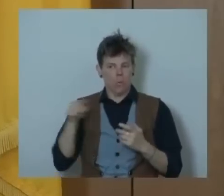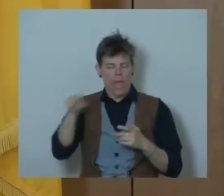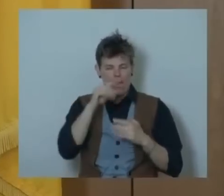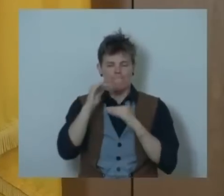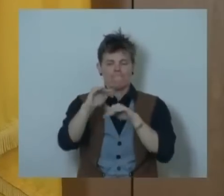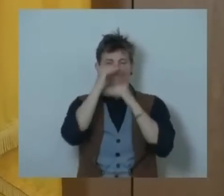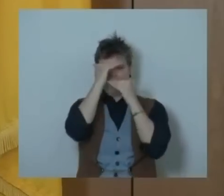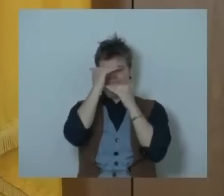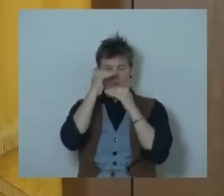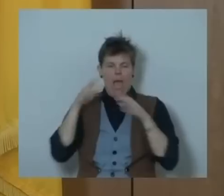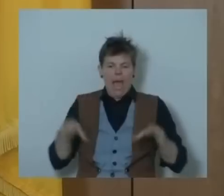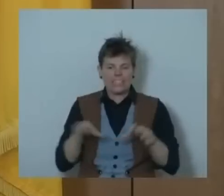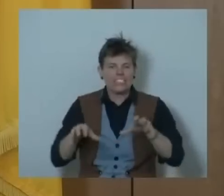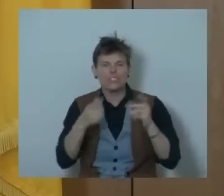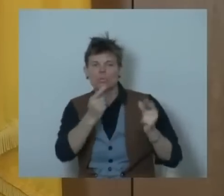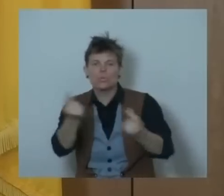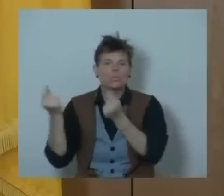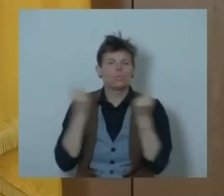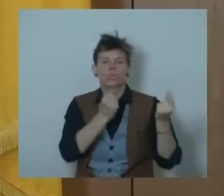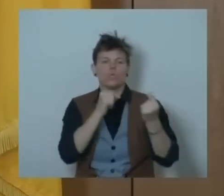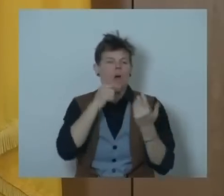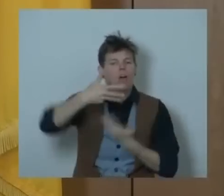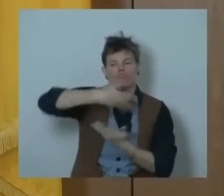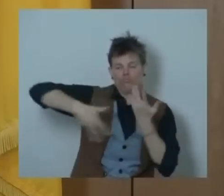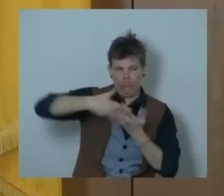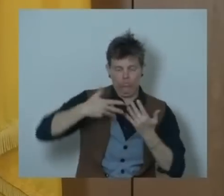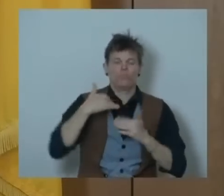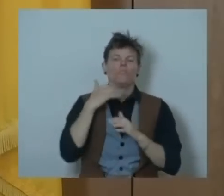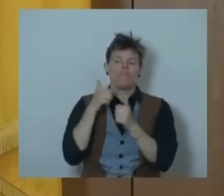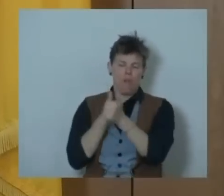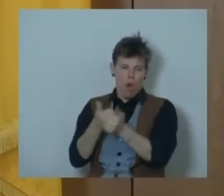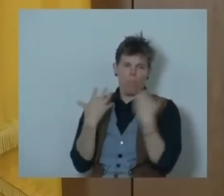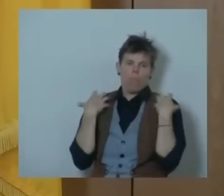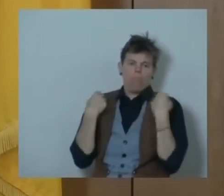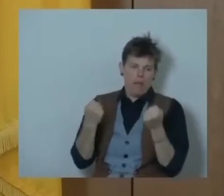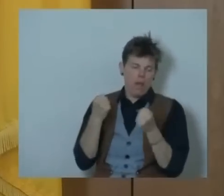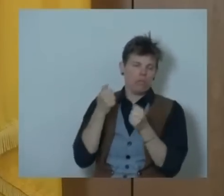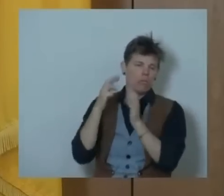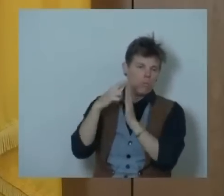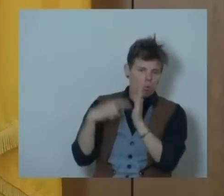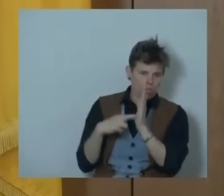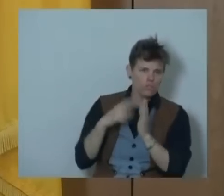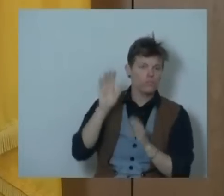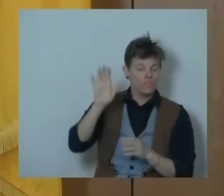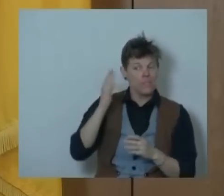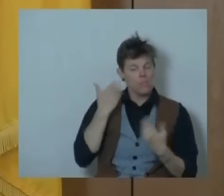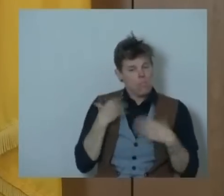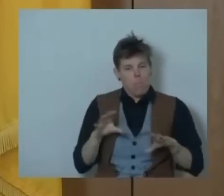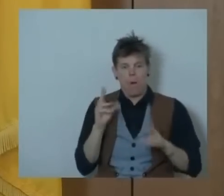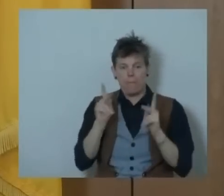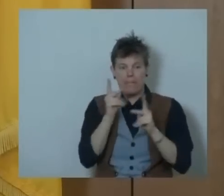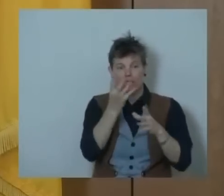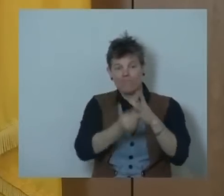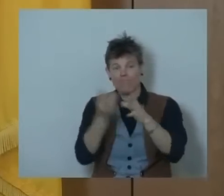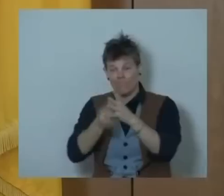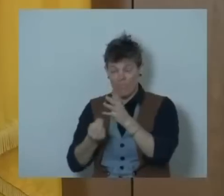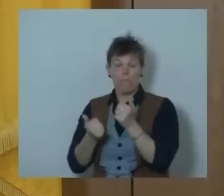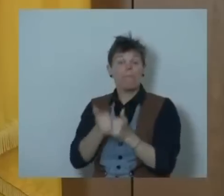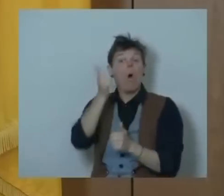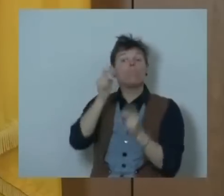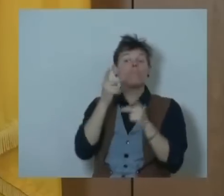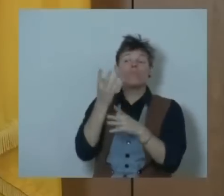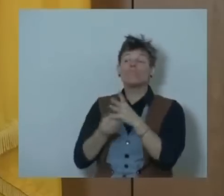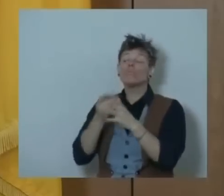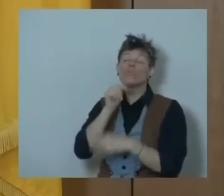orders, because they know if they don't, we'll lose someone, particularly in nursing homes. And so,